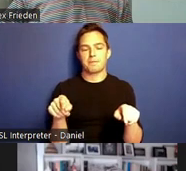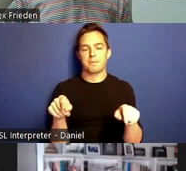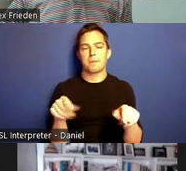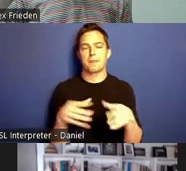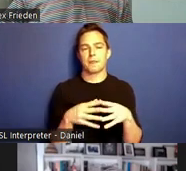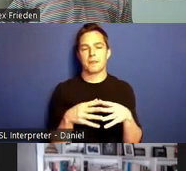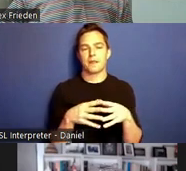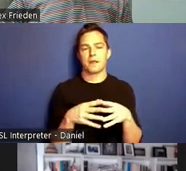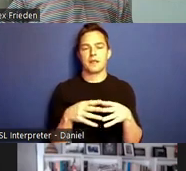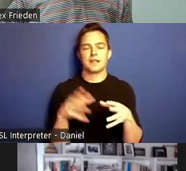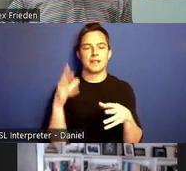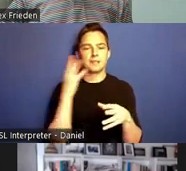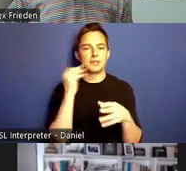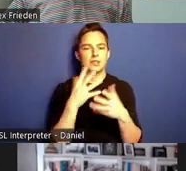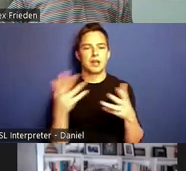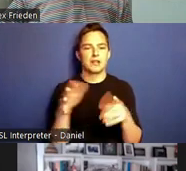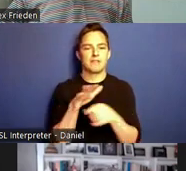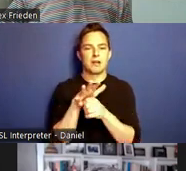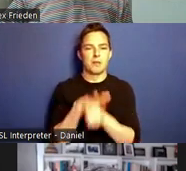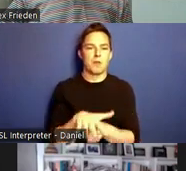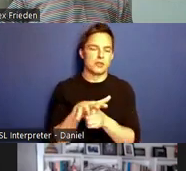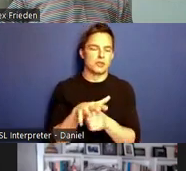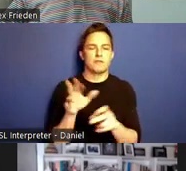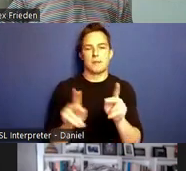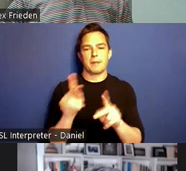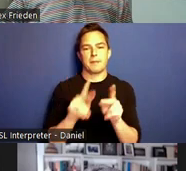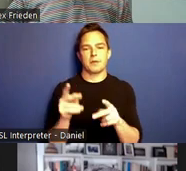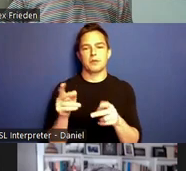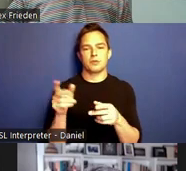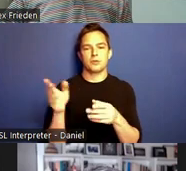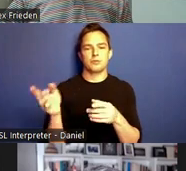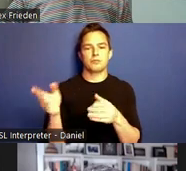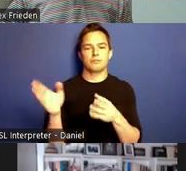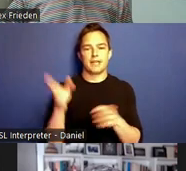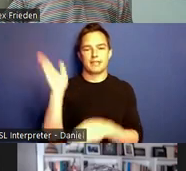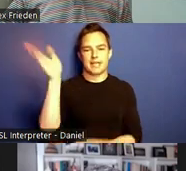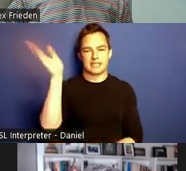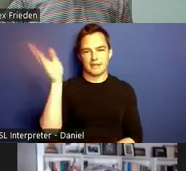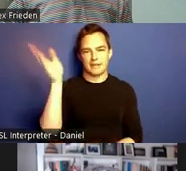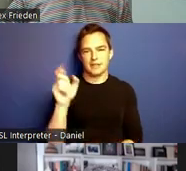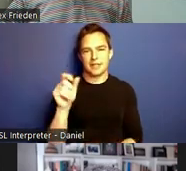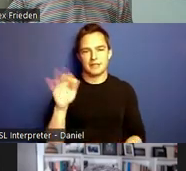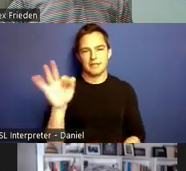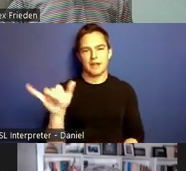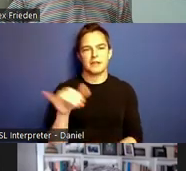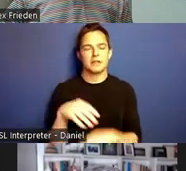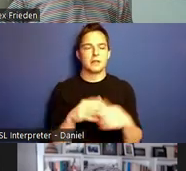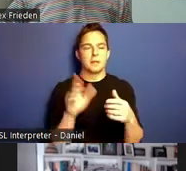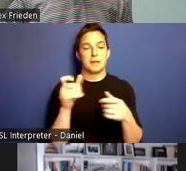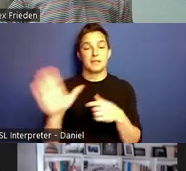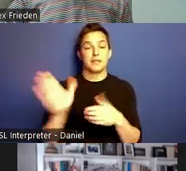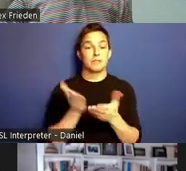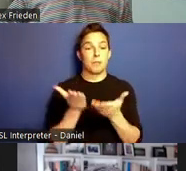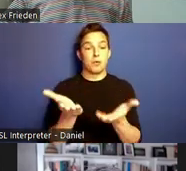of heat from the people who were testifying because of his proposal that separate but equal was